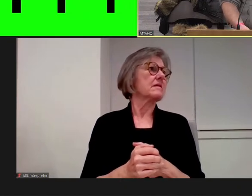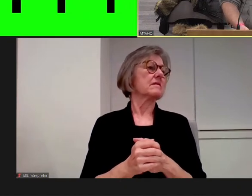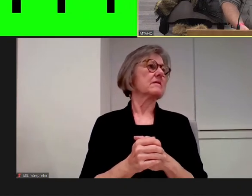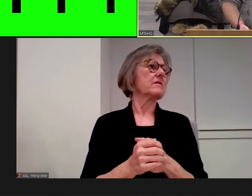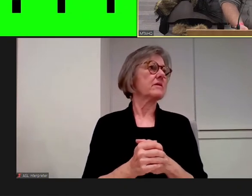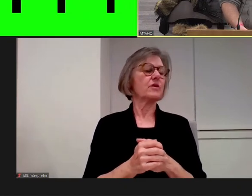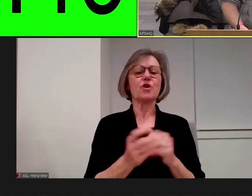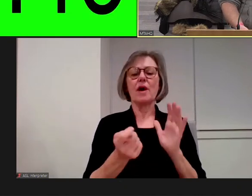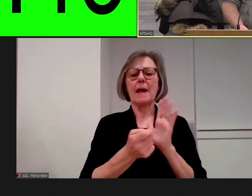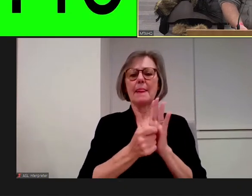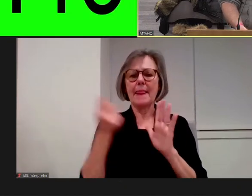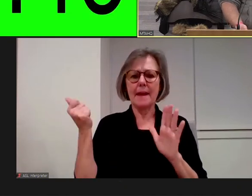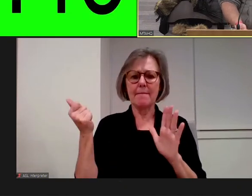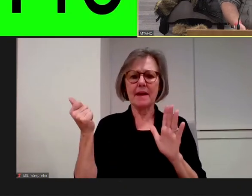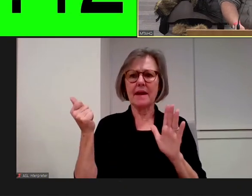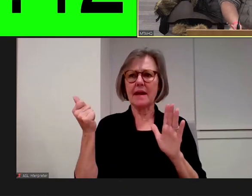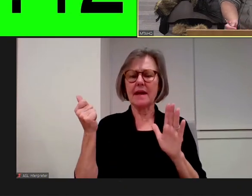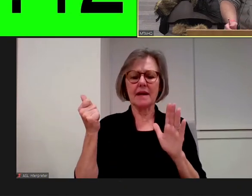You're eliminating station booths